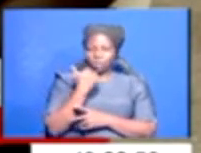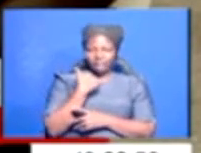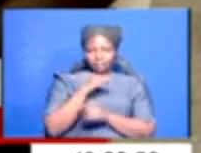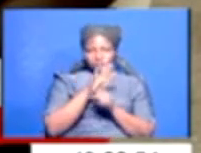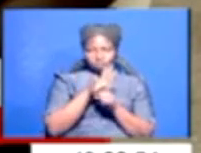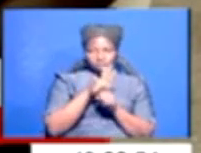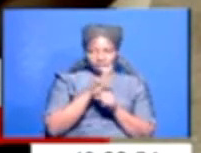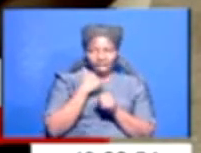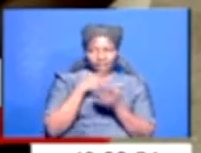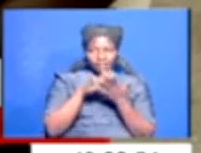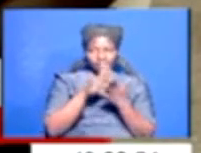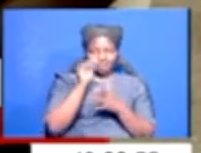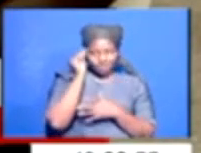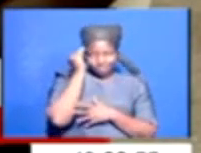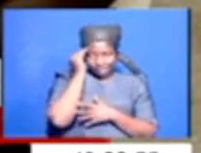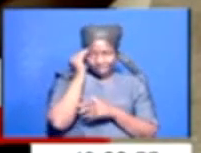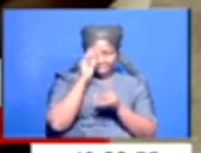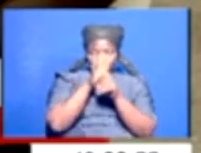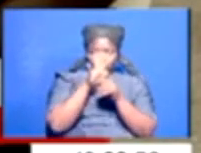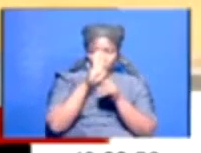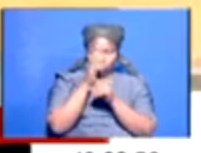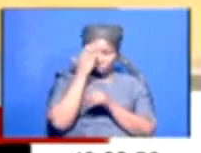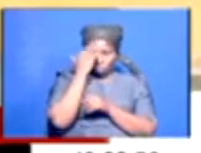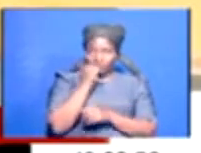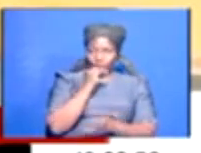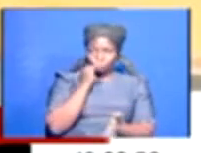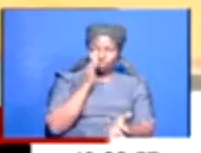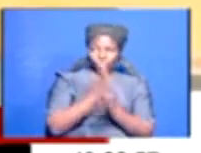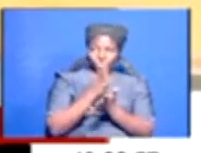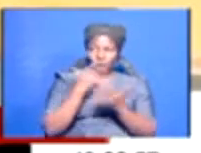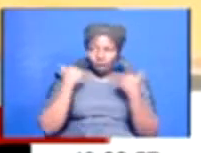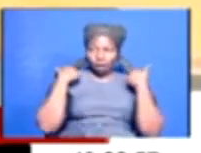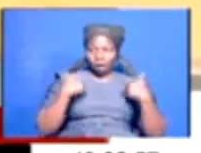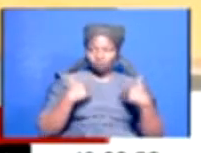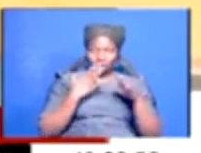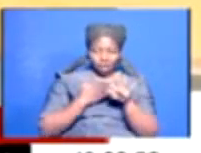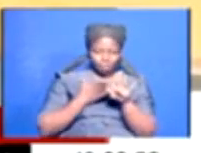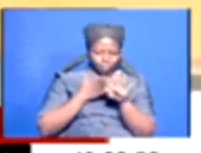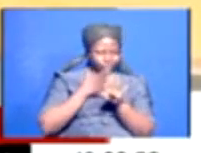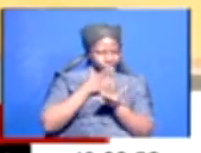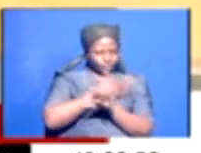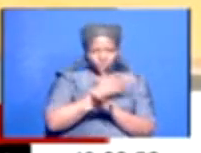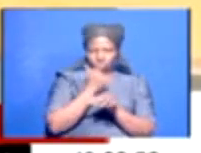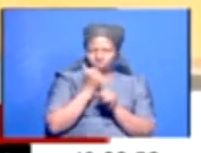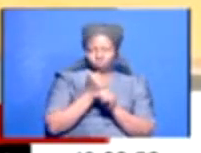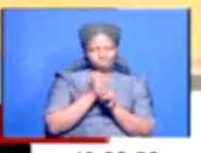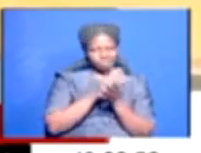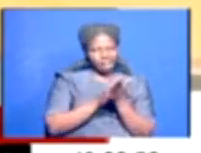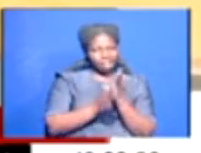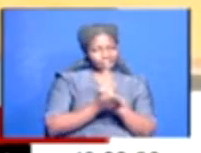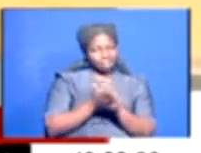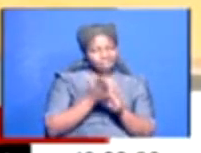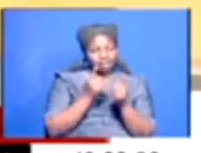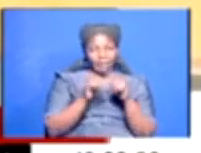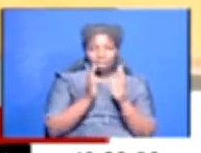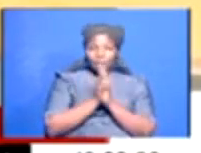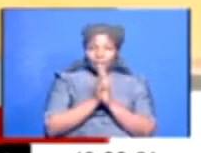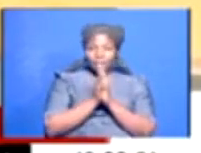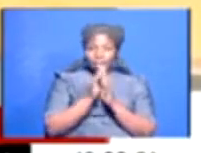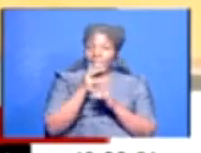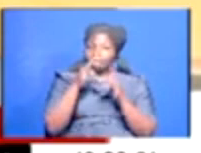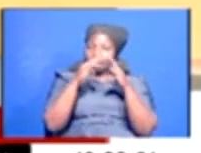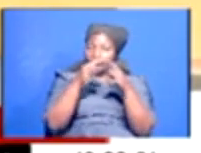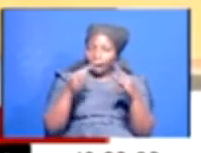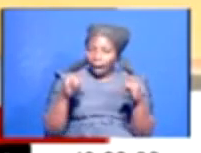lot, because for sure I was not doing anything. But with that camp, I've